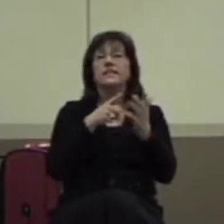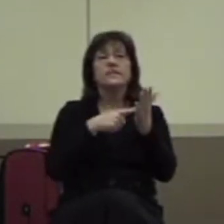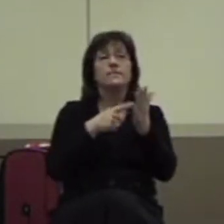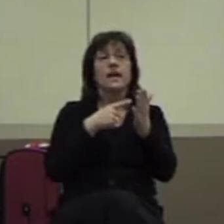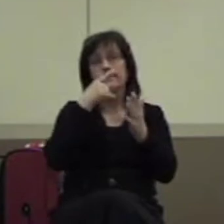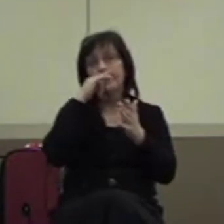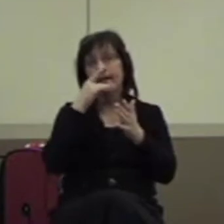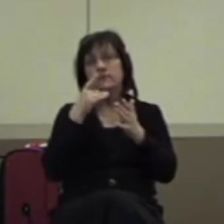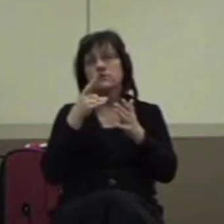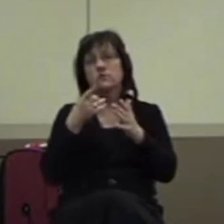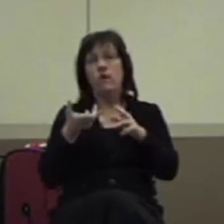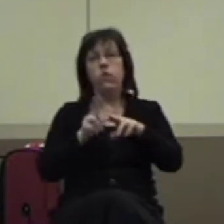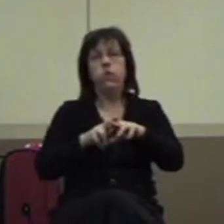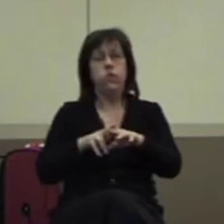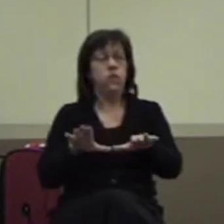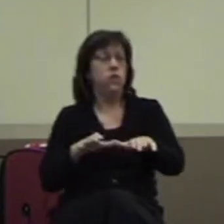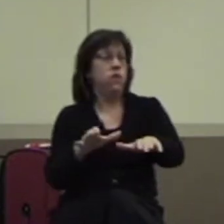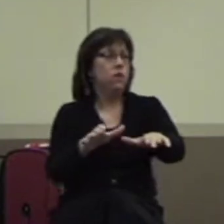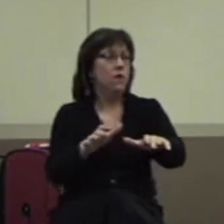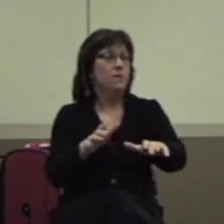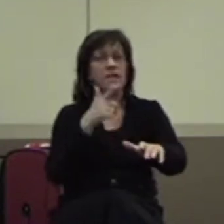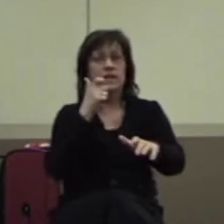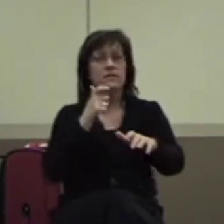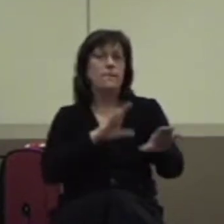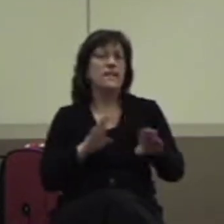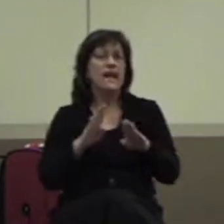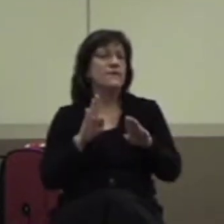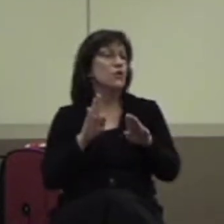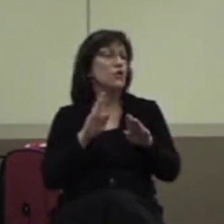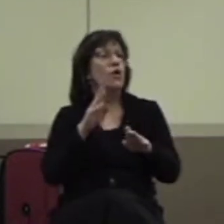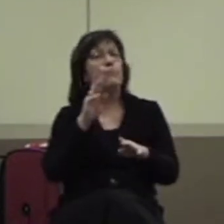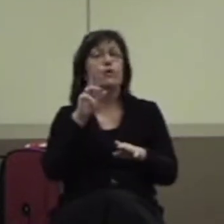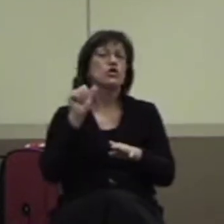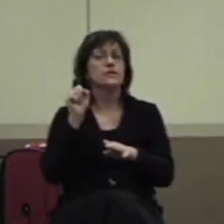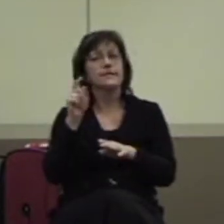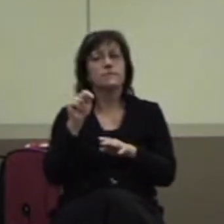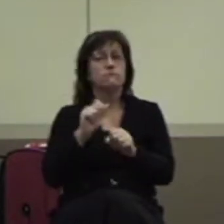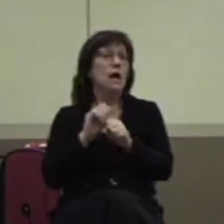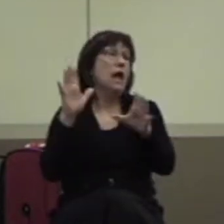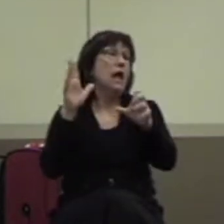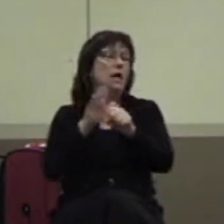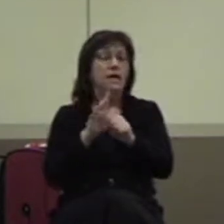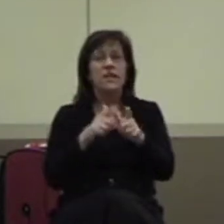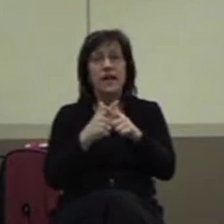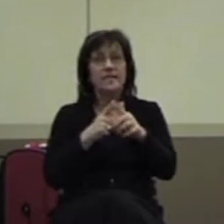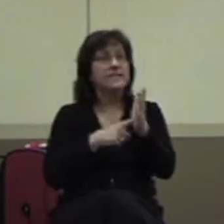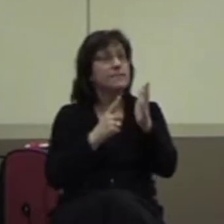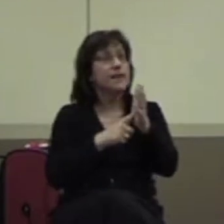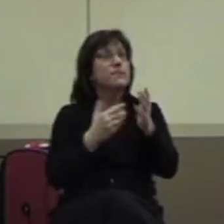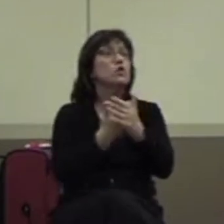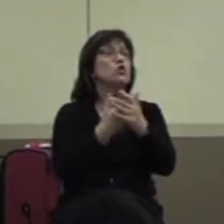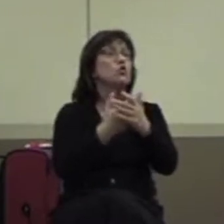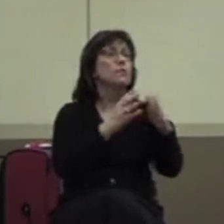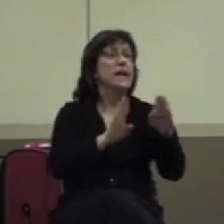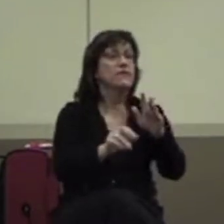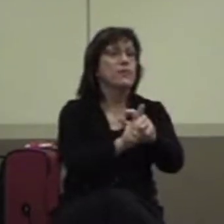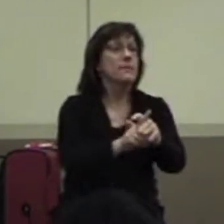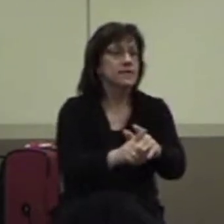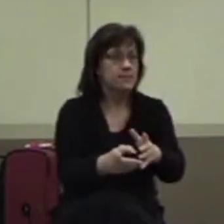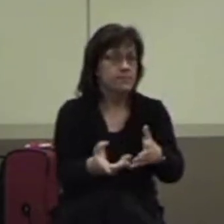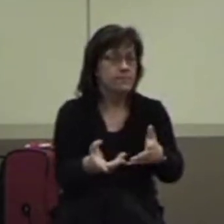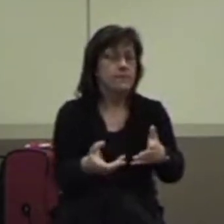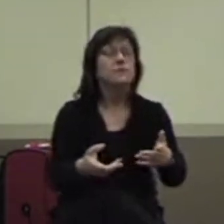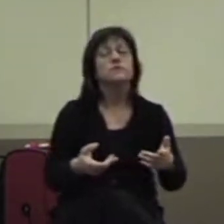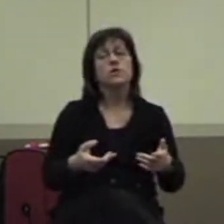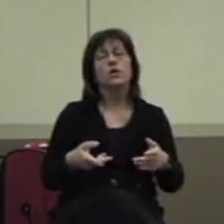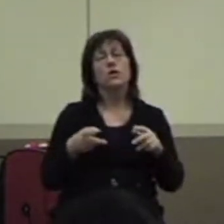kids ramp it up because they're having a behavior burst, and sometimes a new behavior pops up. So I'm going to let